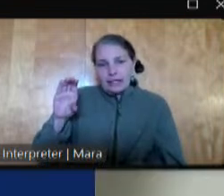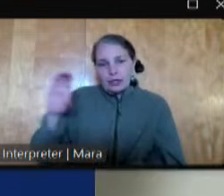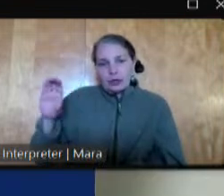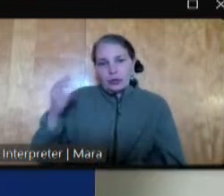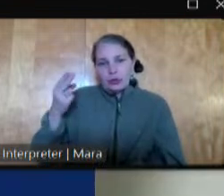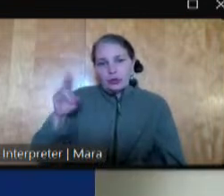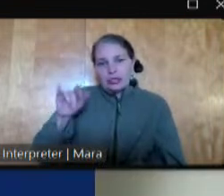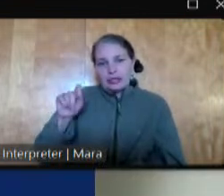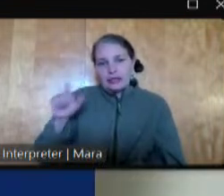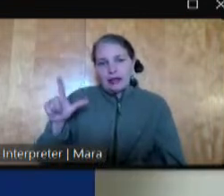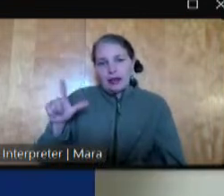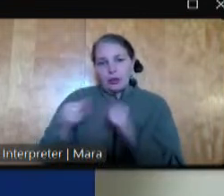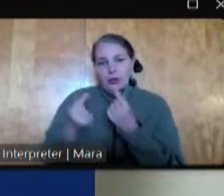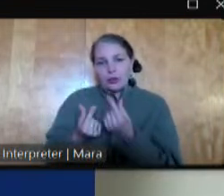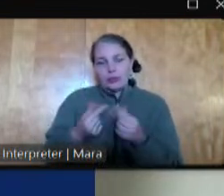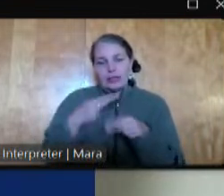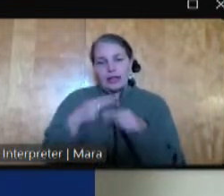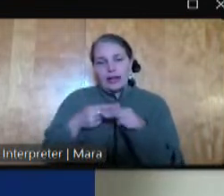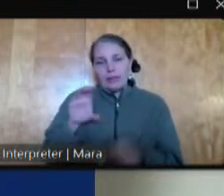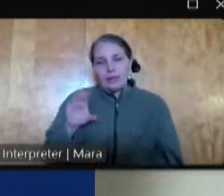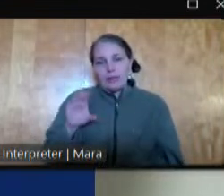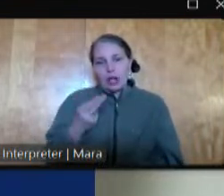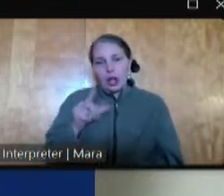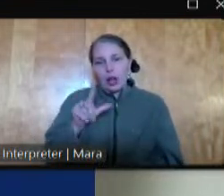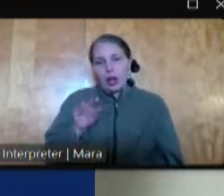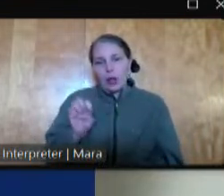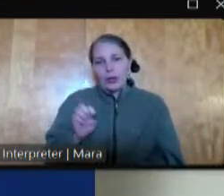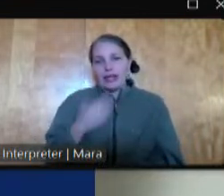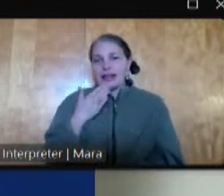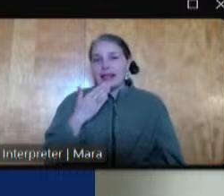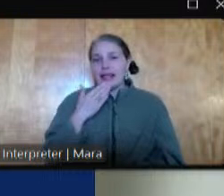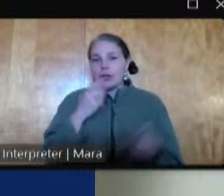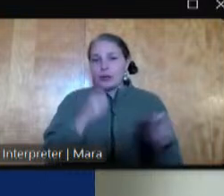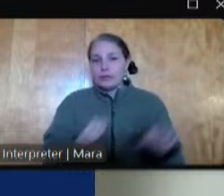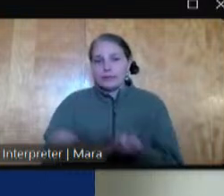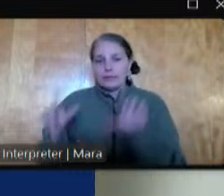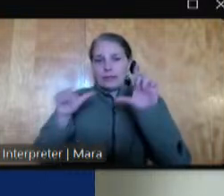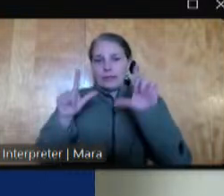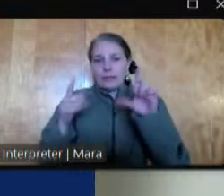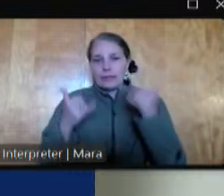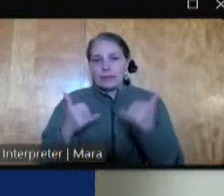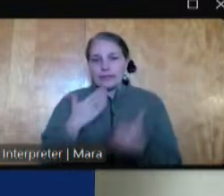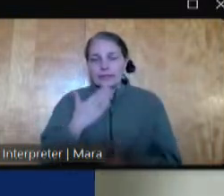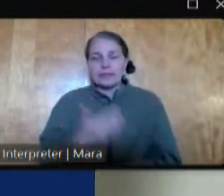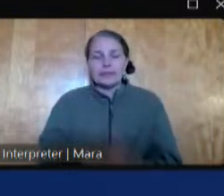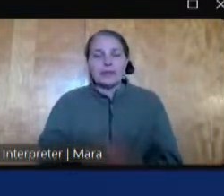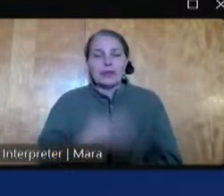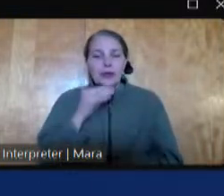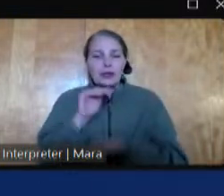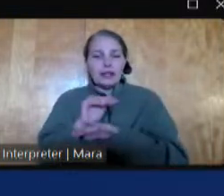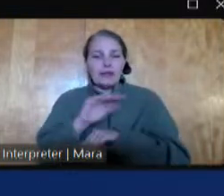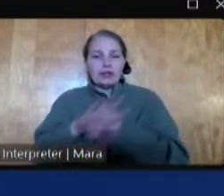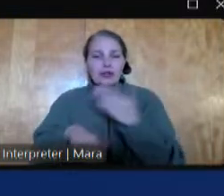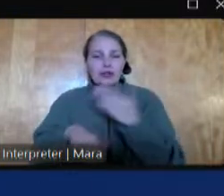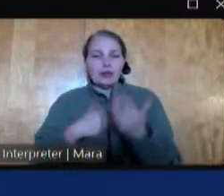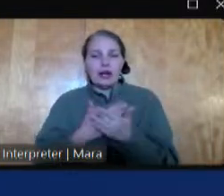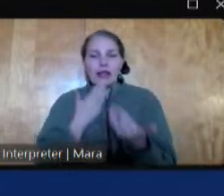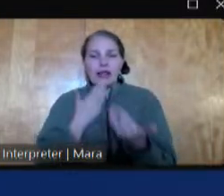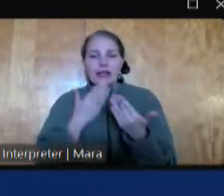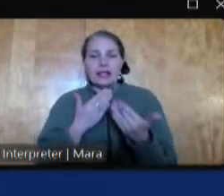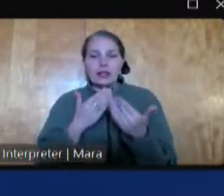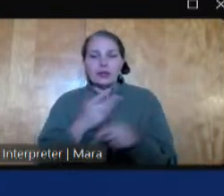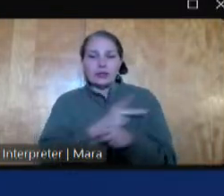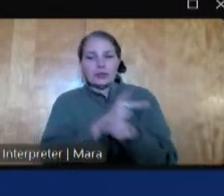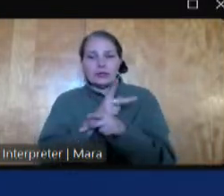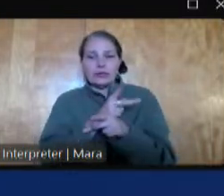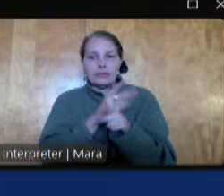Thank you so much, Jennifer. And Brittany, if we could just bring up our slides, that'd be great. Thank you. Good afternoon, everyone, and thank you, Supervisor Barger,